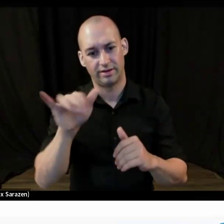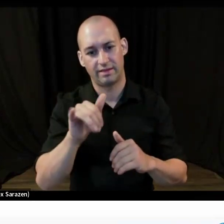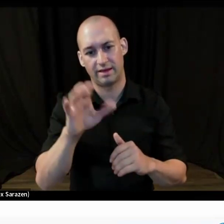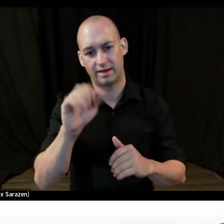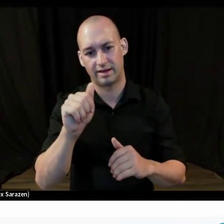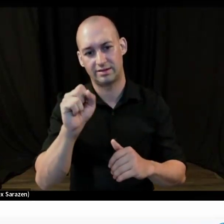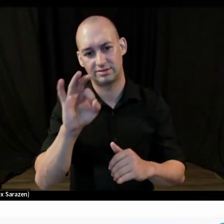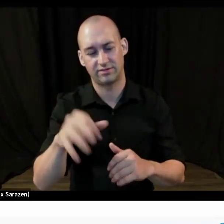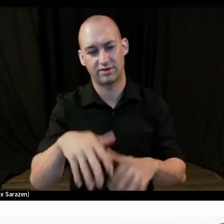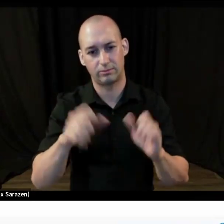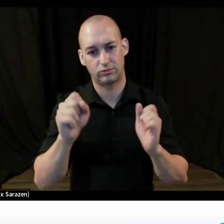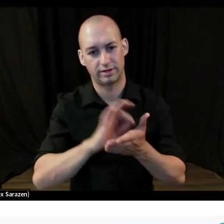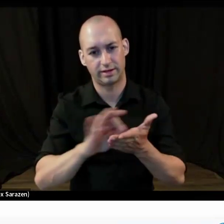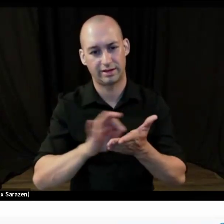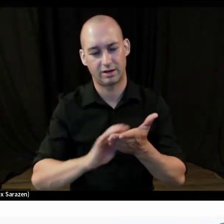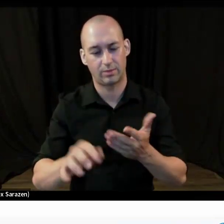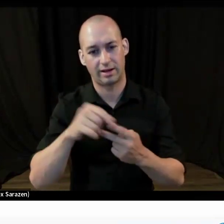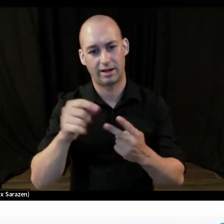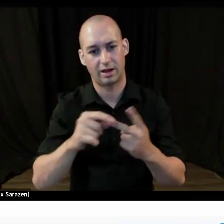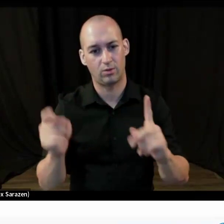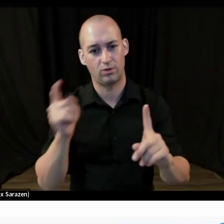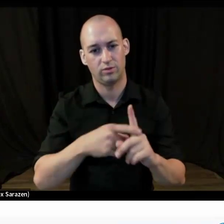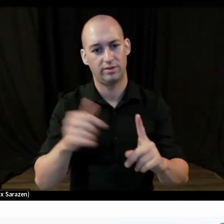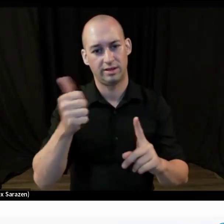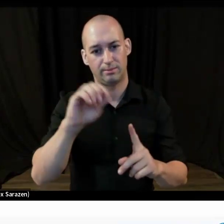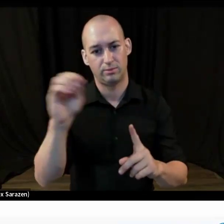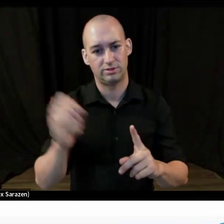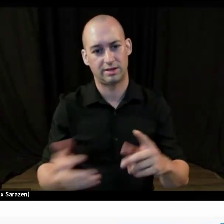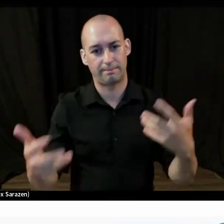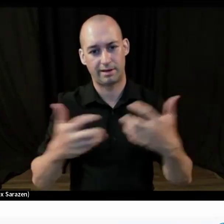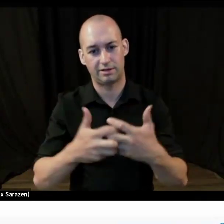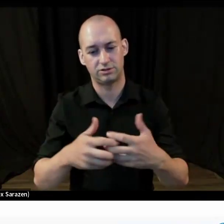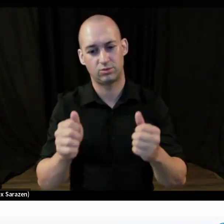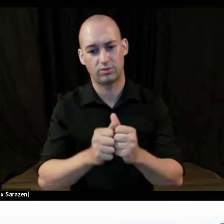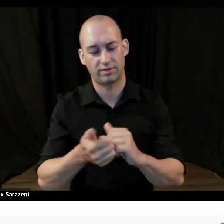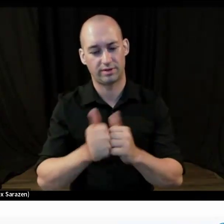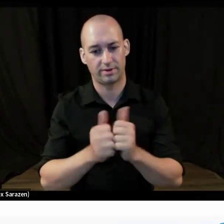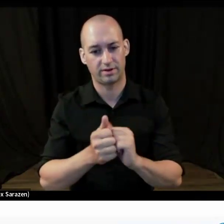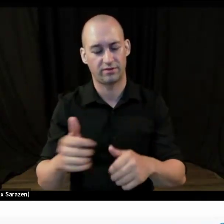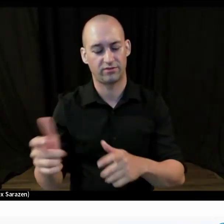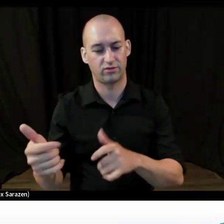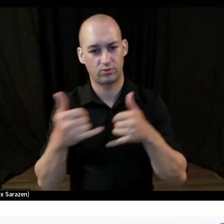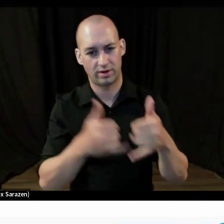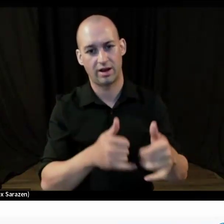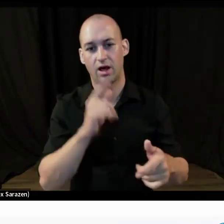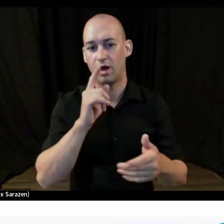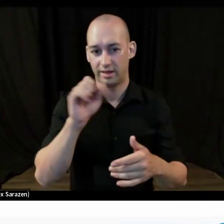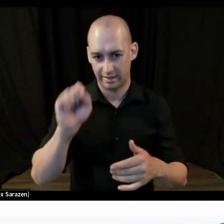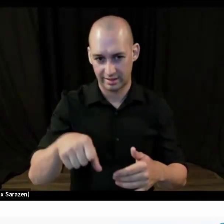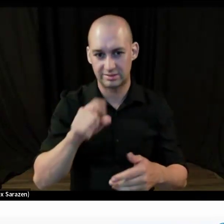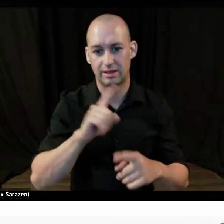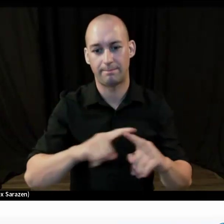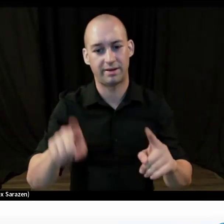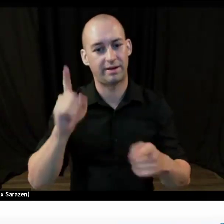adoption account, count towards the 10% match for the competitive grant? Yes, it can. What can't be commingled are federal